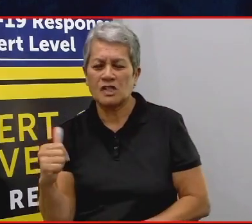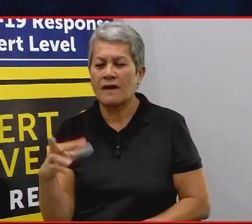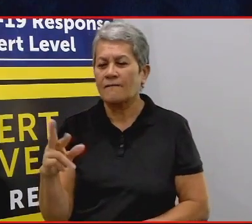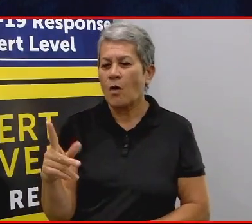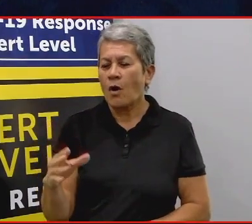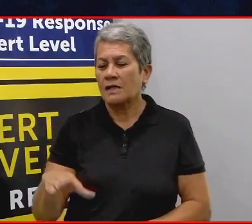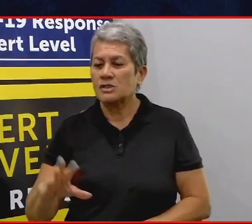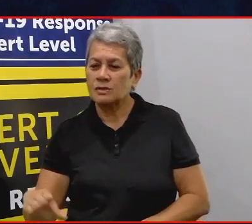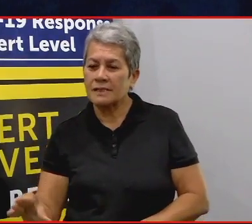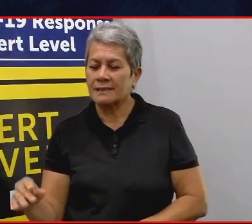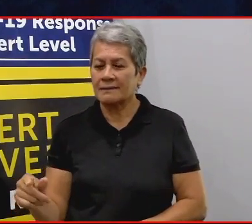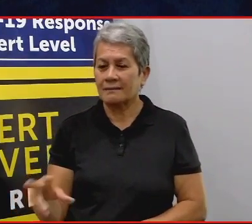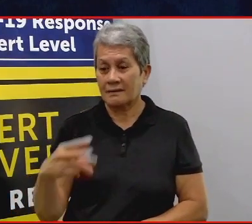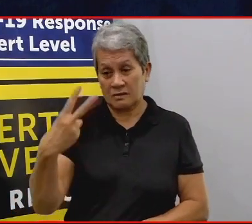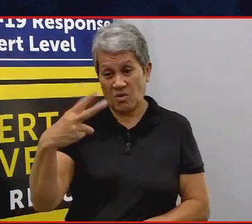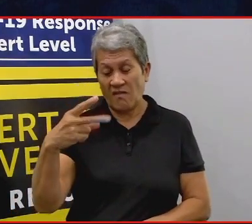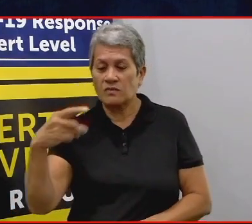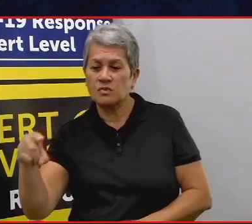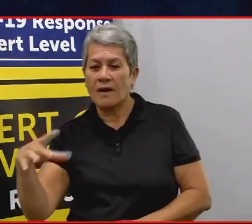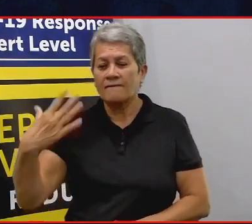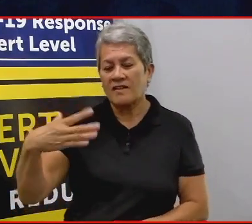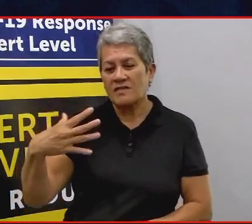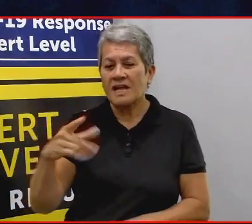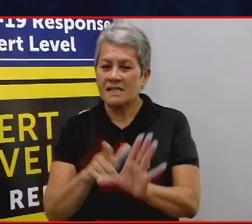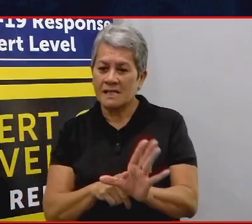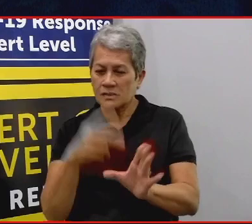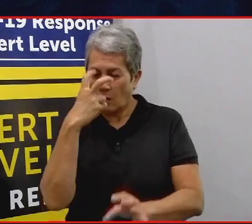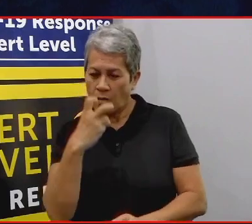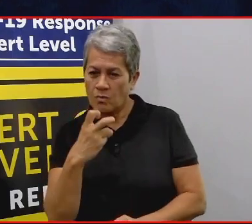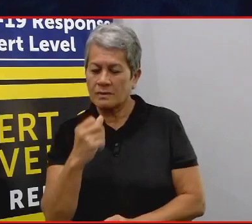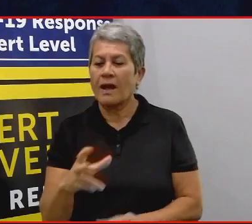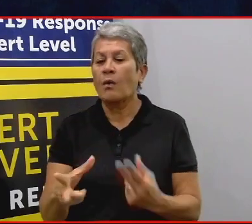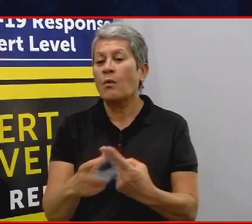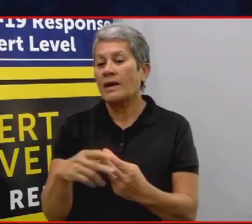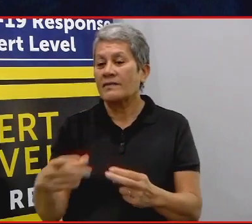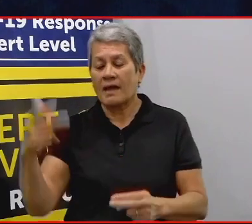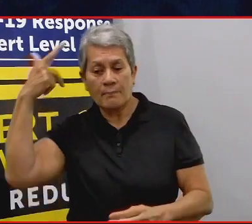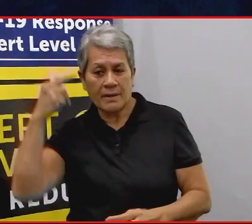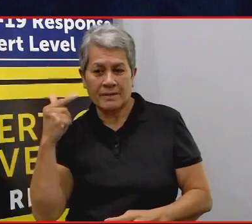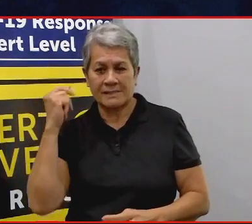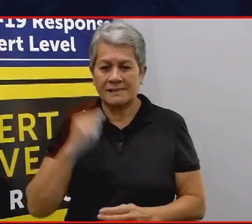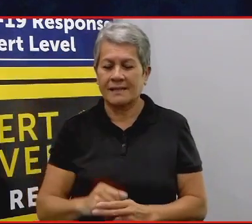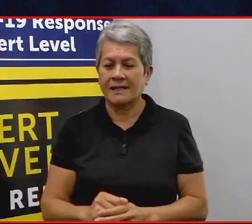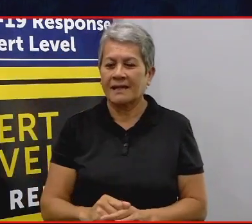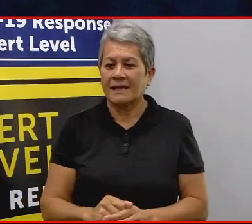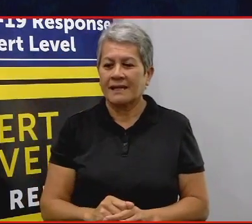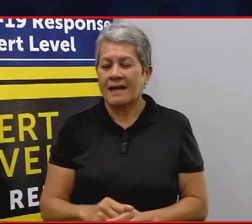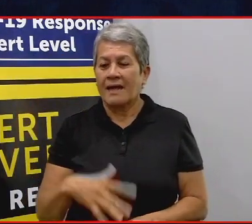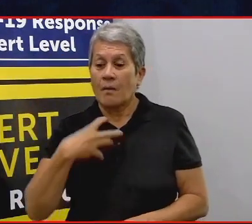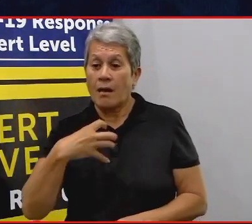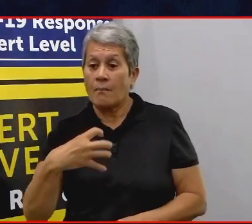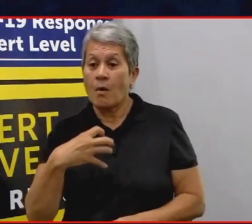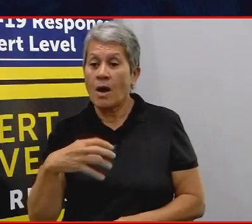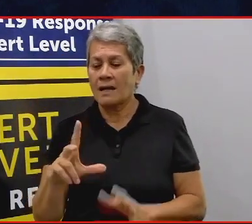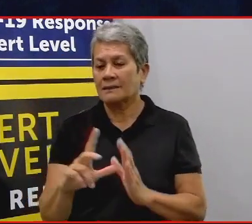their parents and their guardians. There will be further opportunities for these meetings from Monday to Wednesday next week